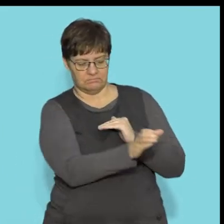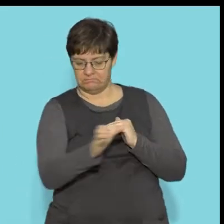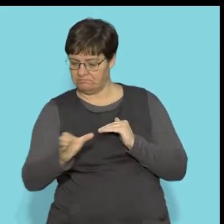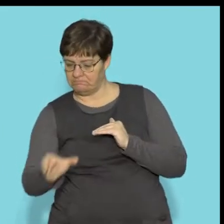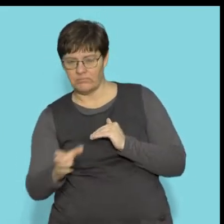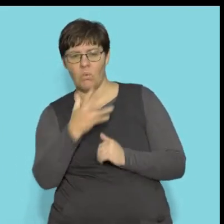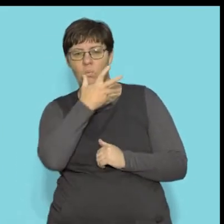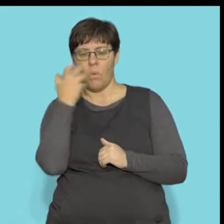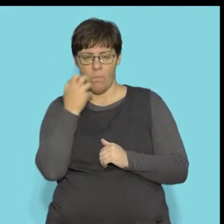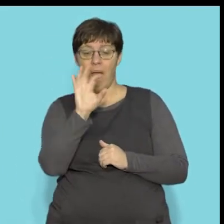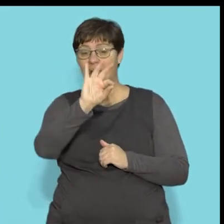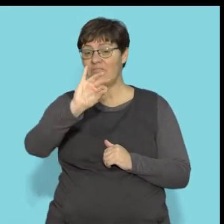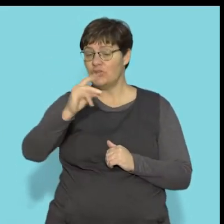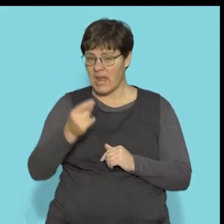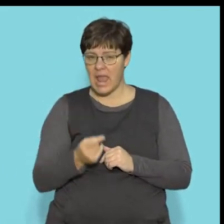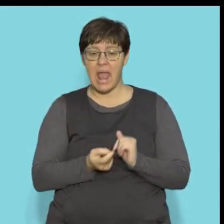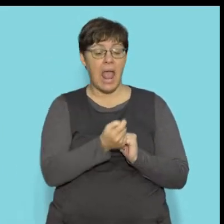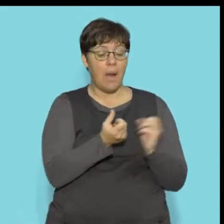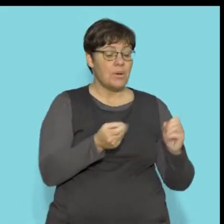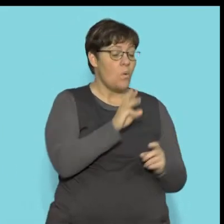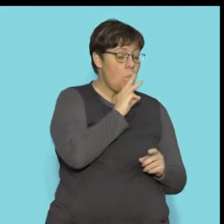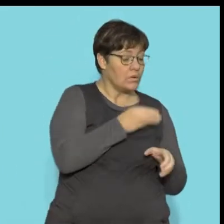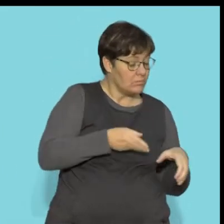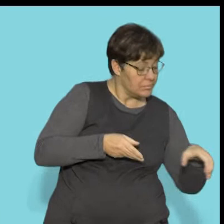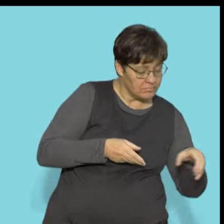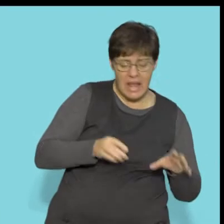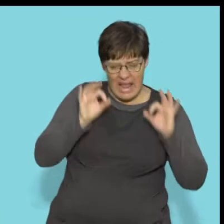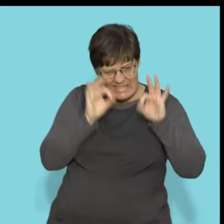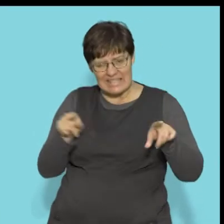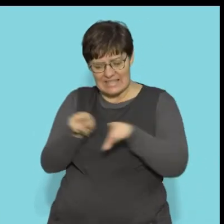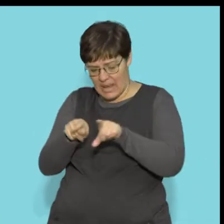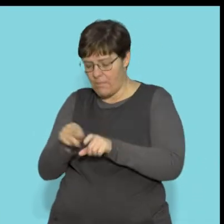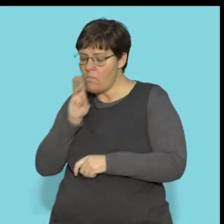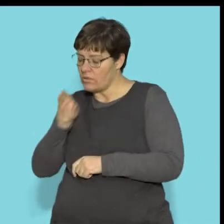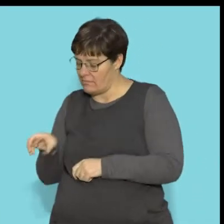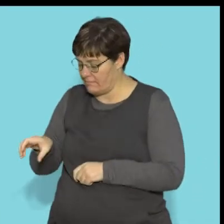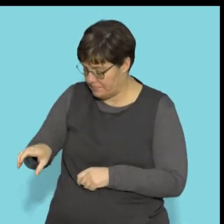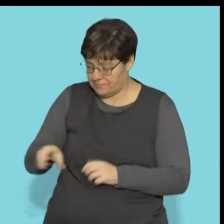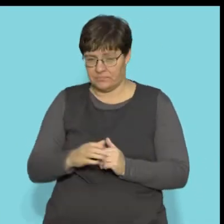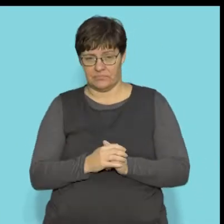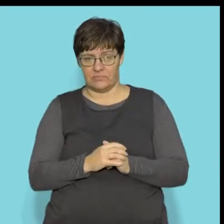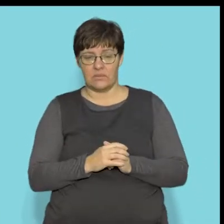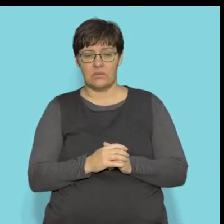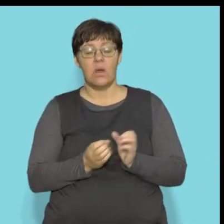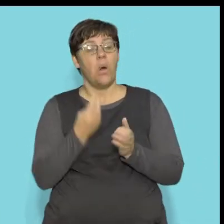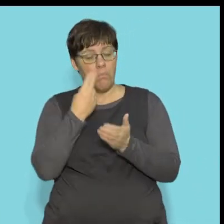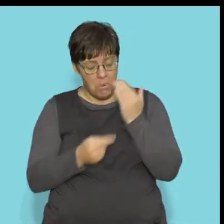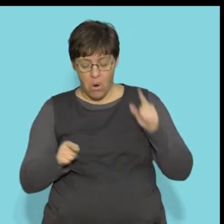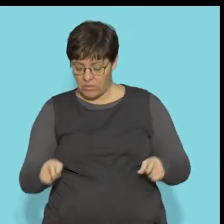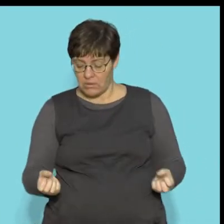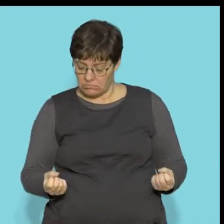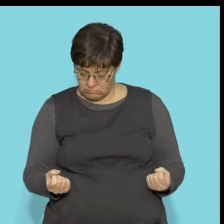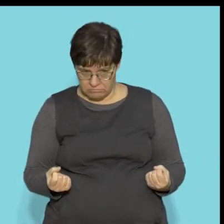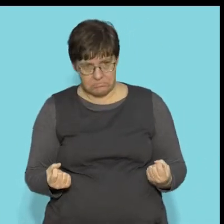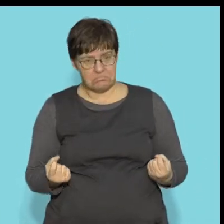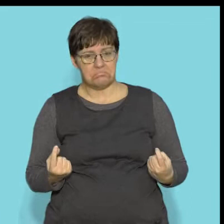both every day with the identical amount of water. And after 2 days, the seeds in both pots began